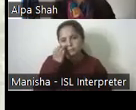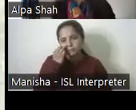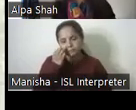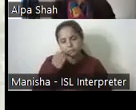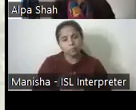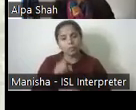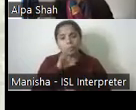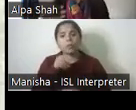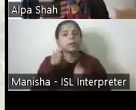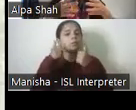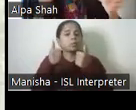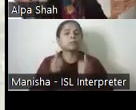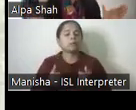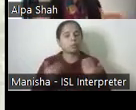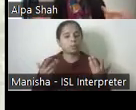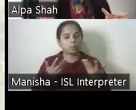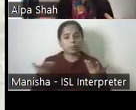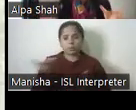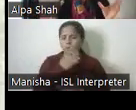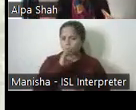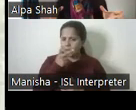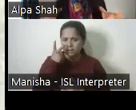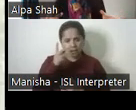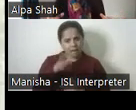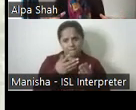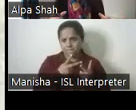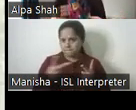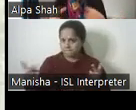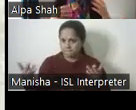But the outcome is that, you know, we've had this